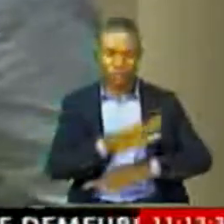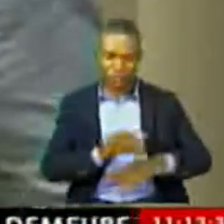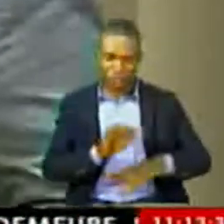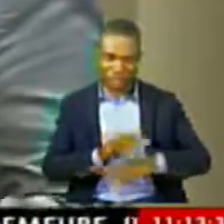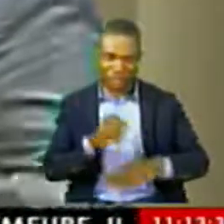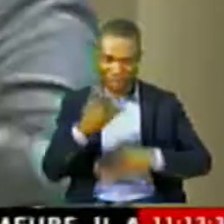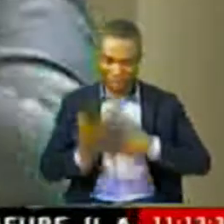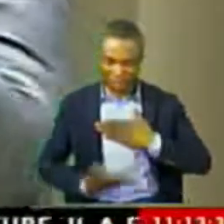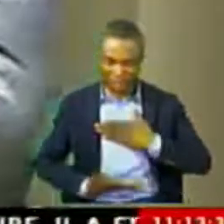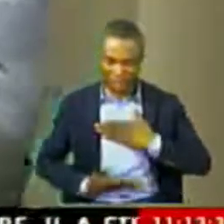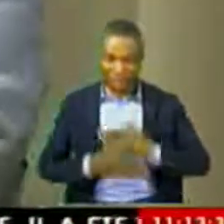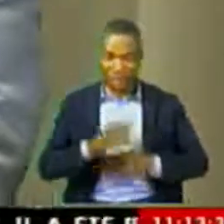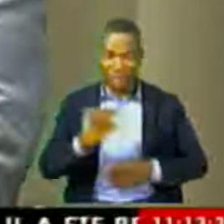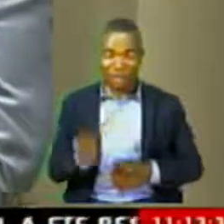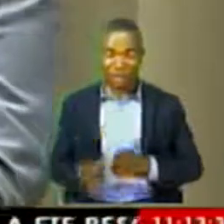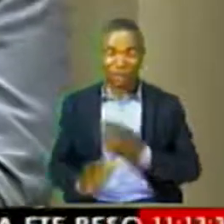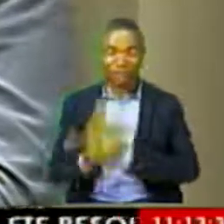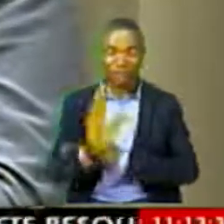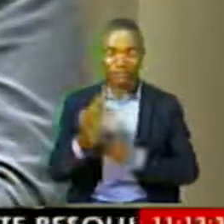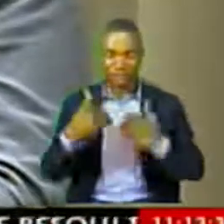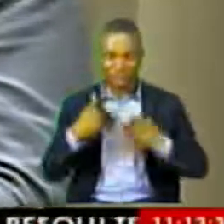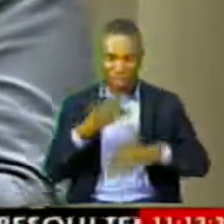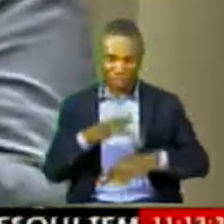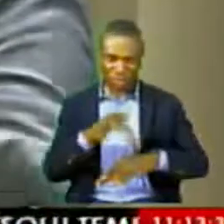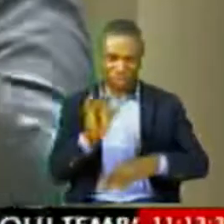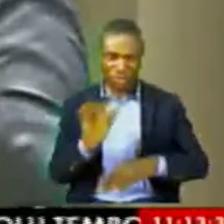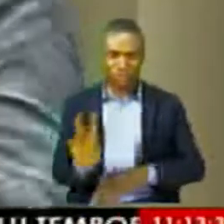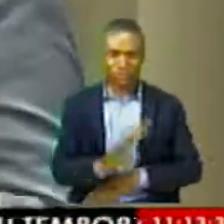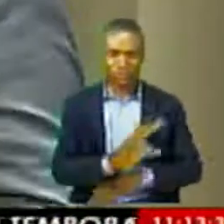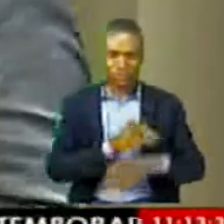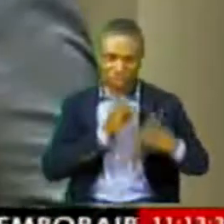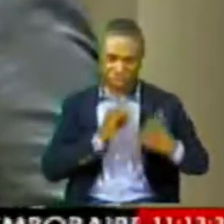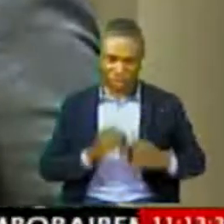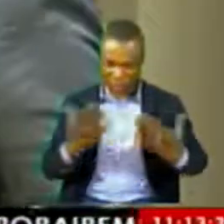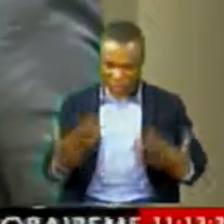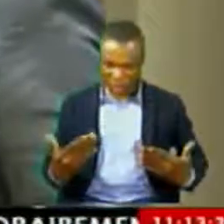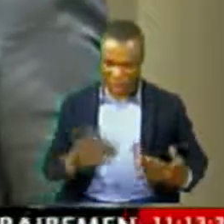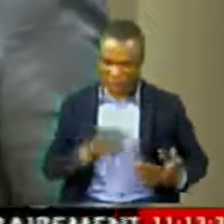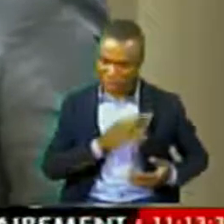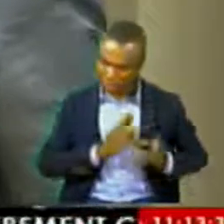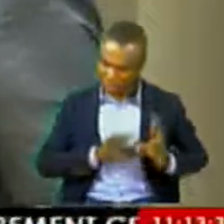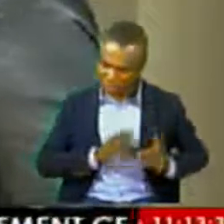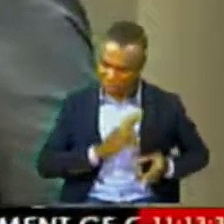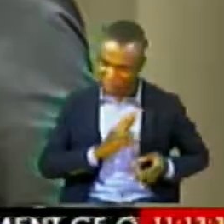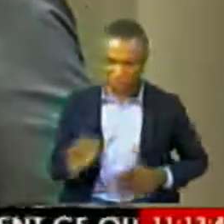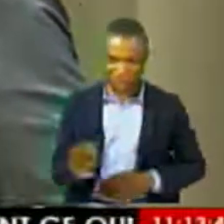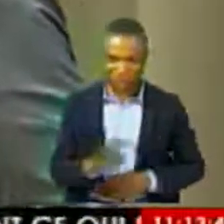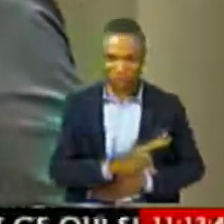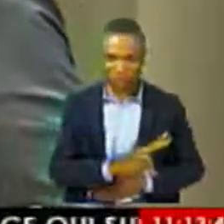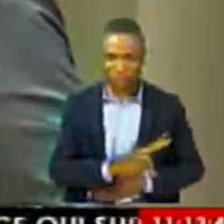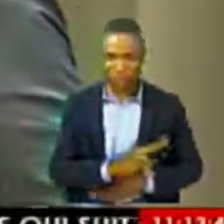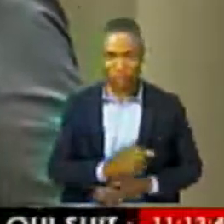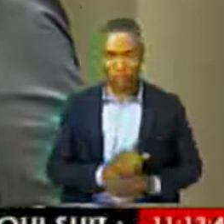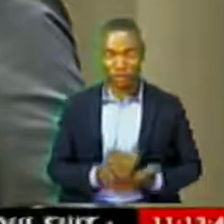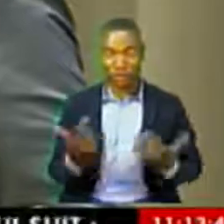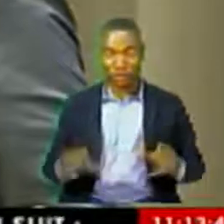really. The word of God should touch your heart, and then be repenting that.